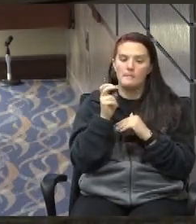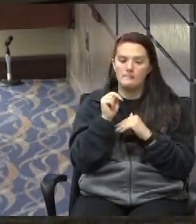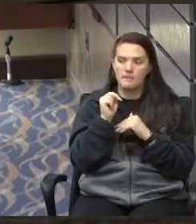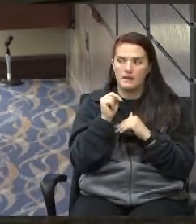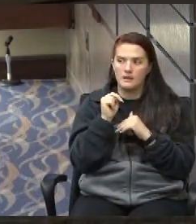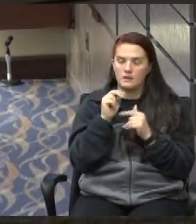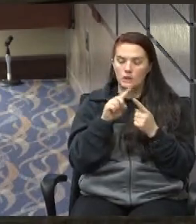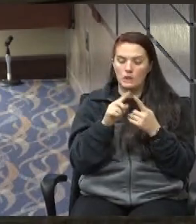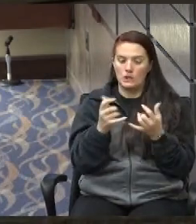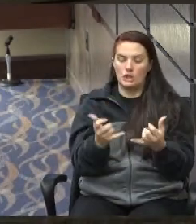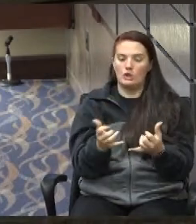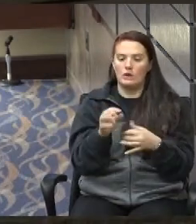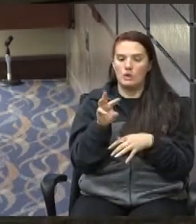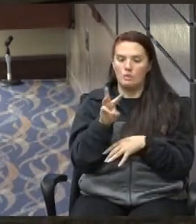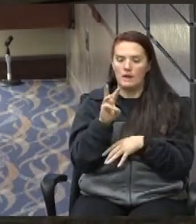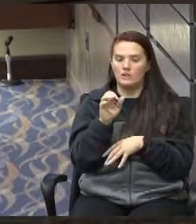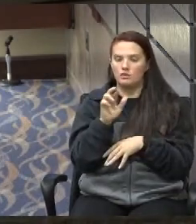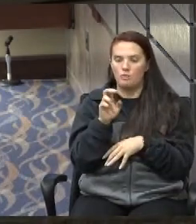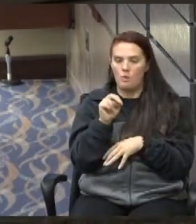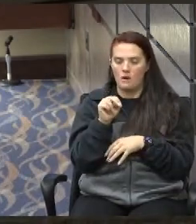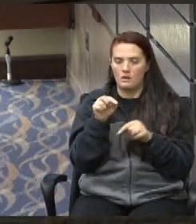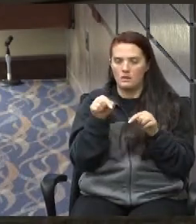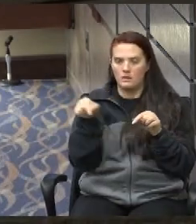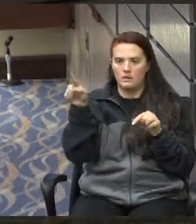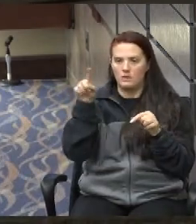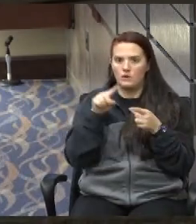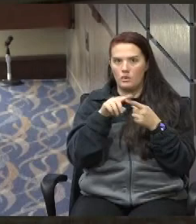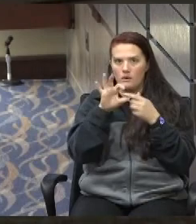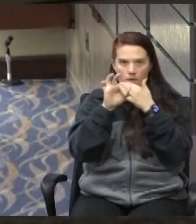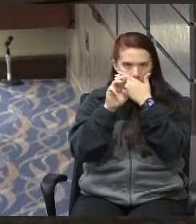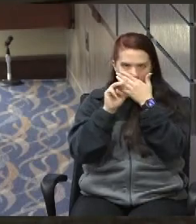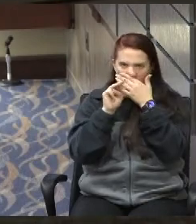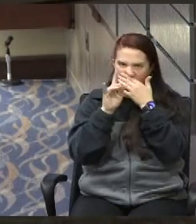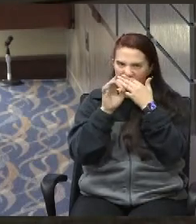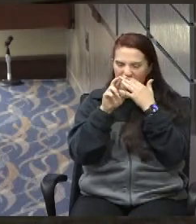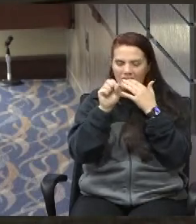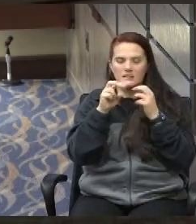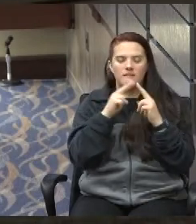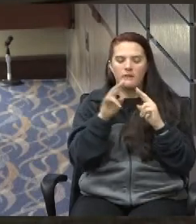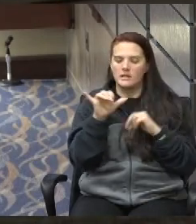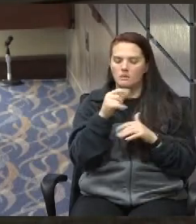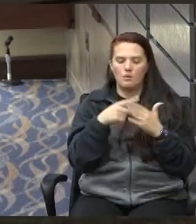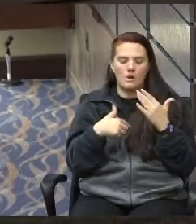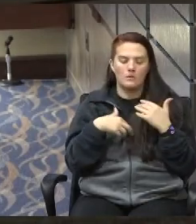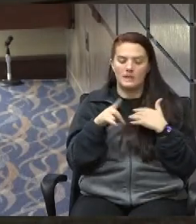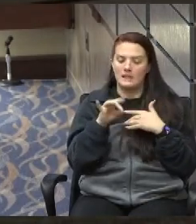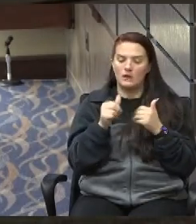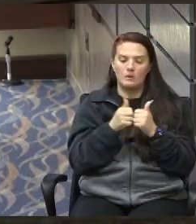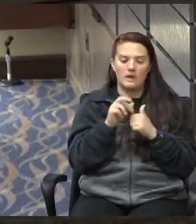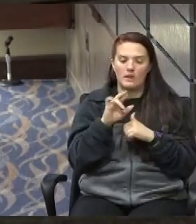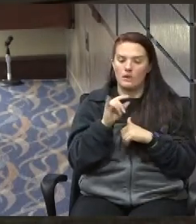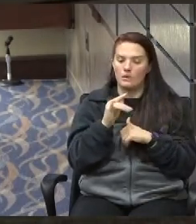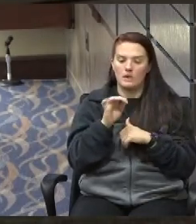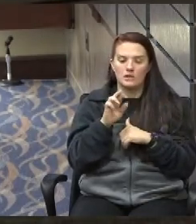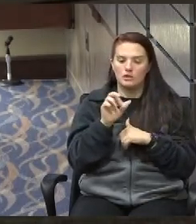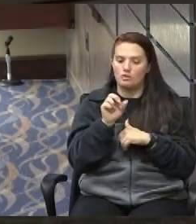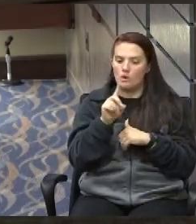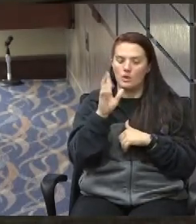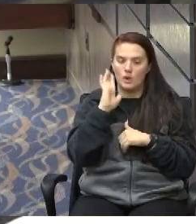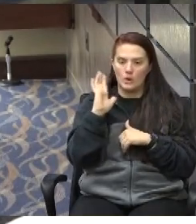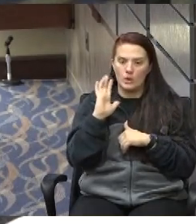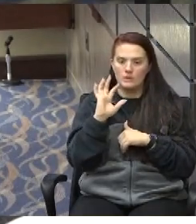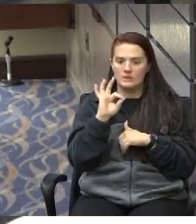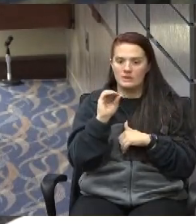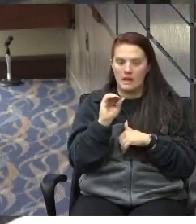the current West Warren that goes out to Farm Miller. Very similar to what we did with Ritchie Road, where it used to